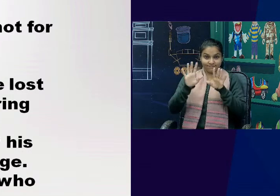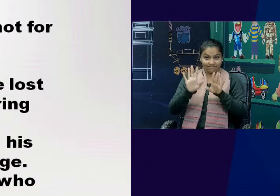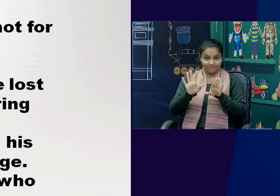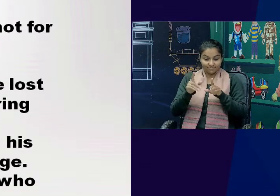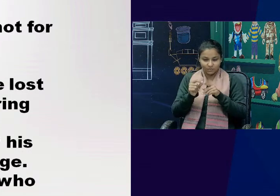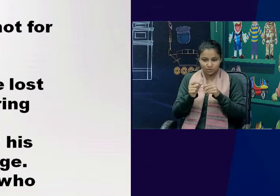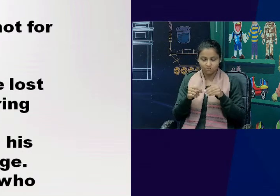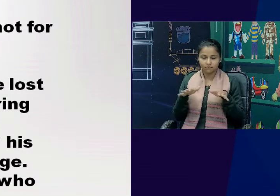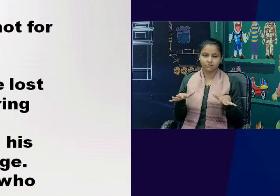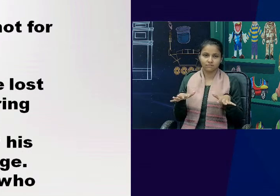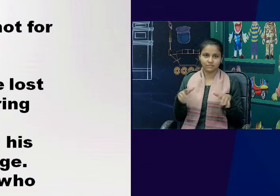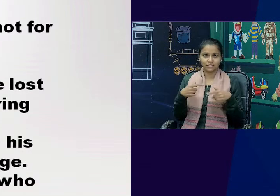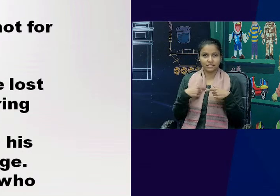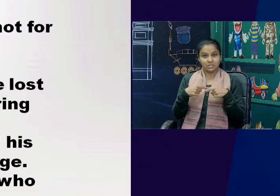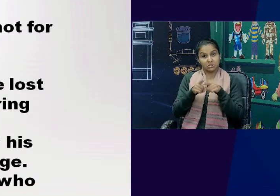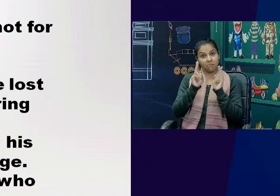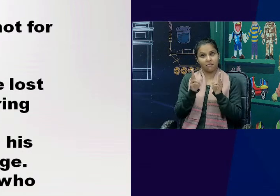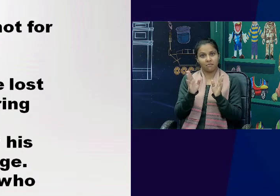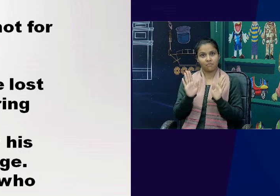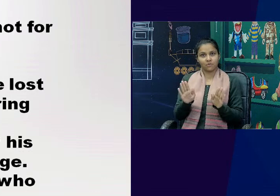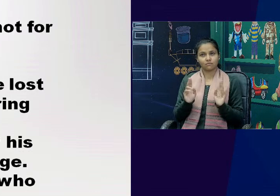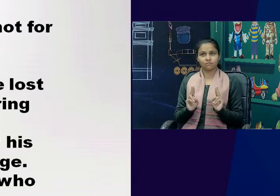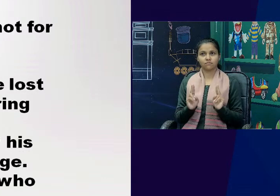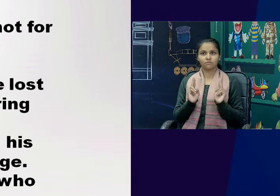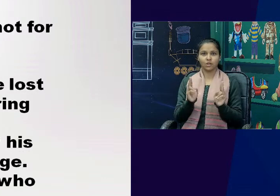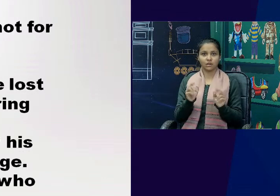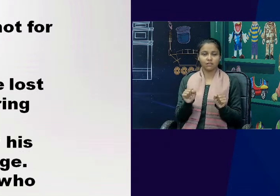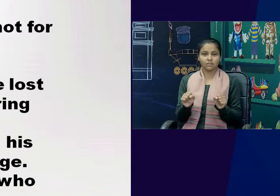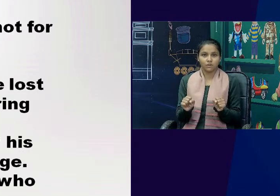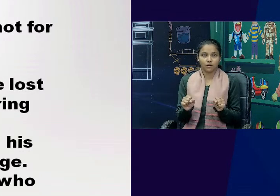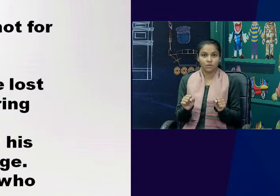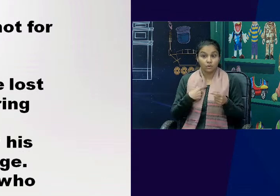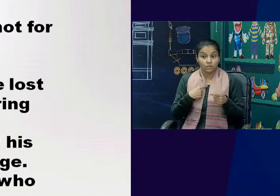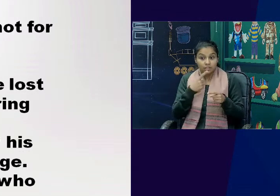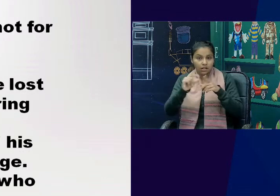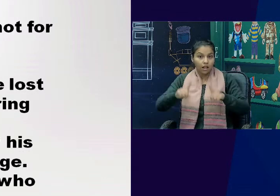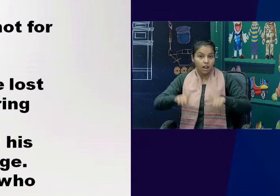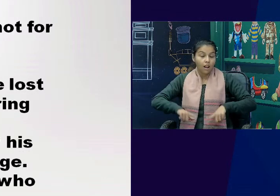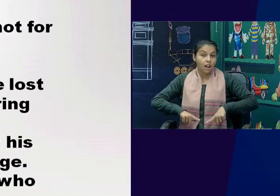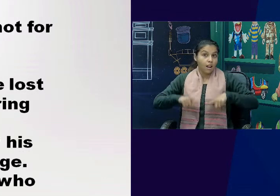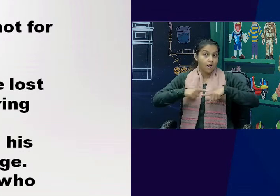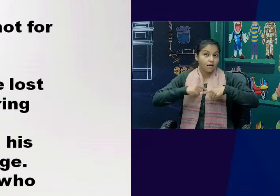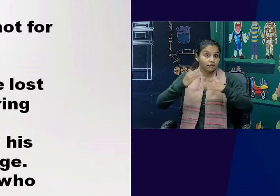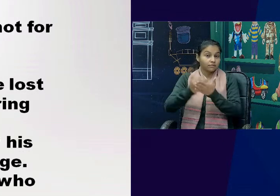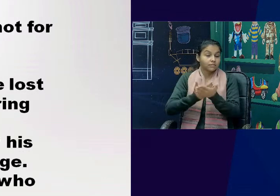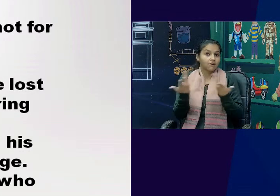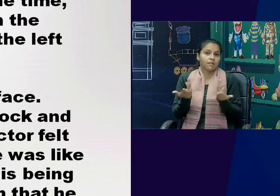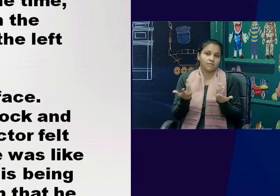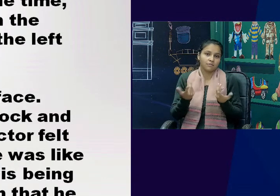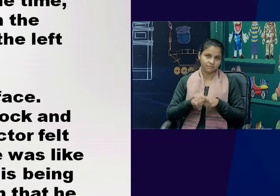statue, and he was then thinking that what he could do to save his life.